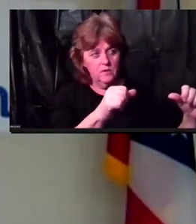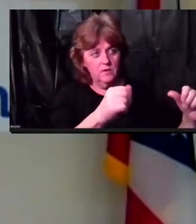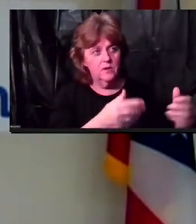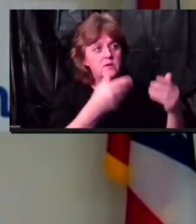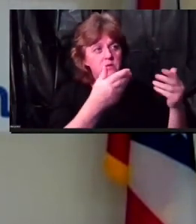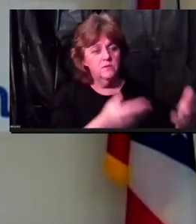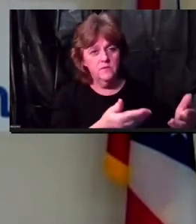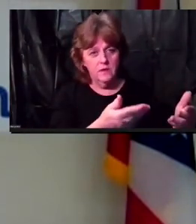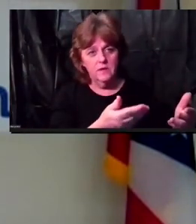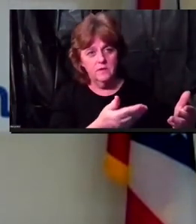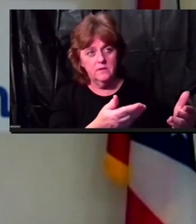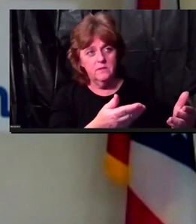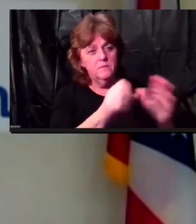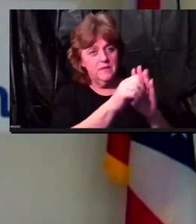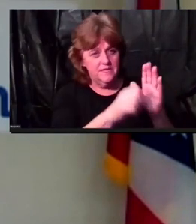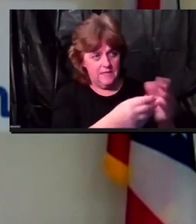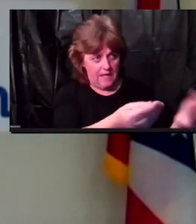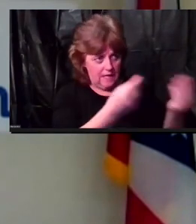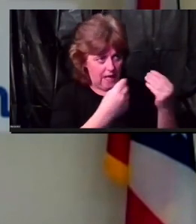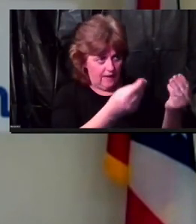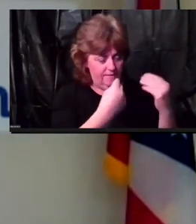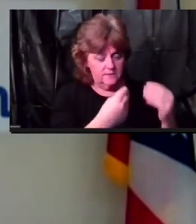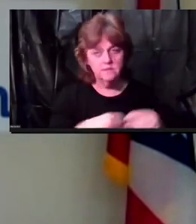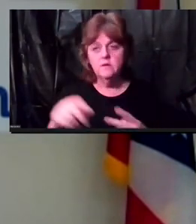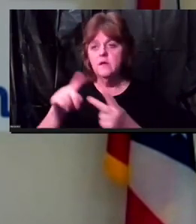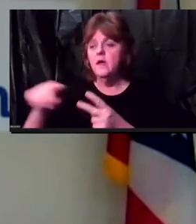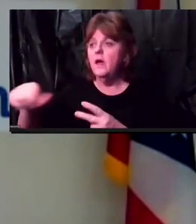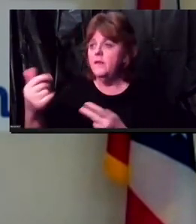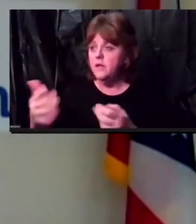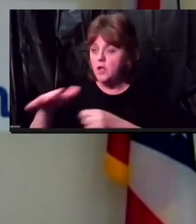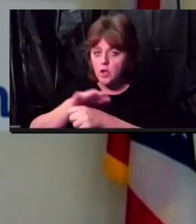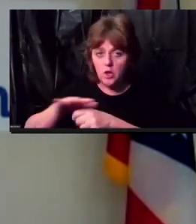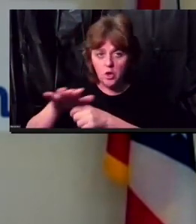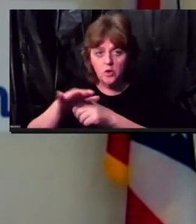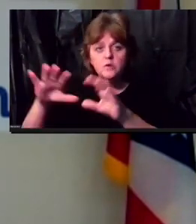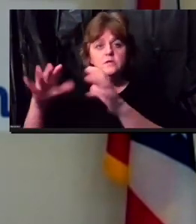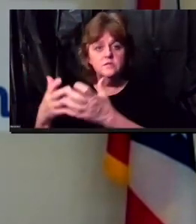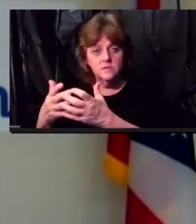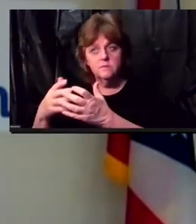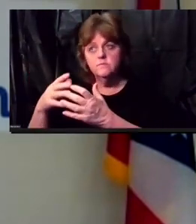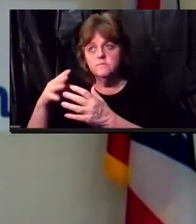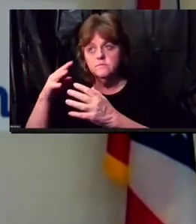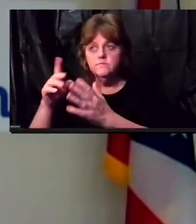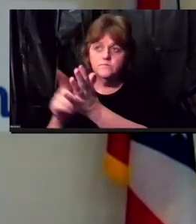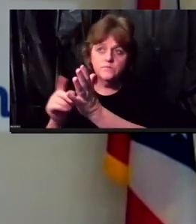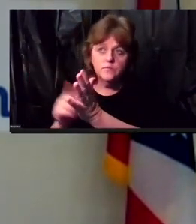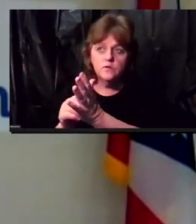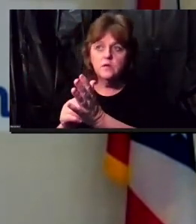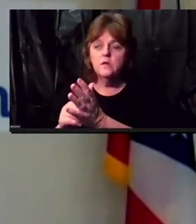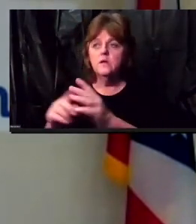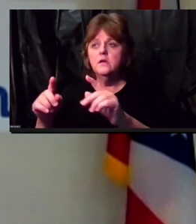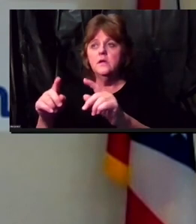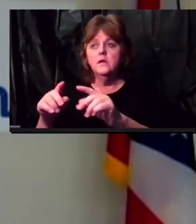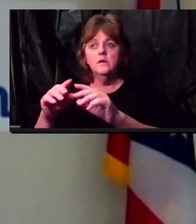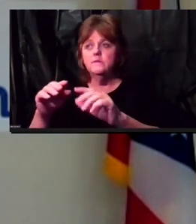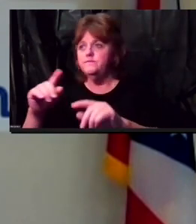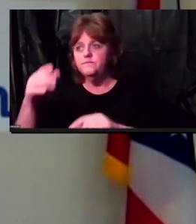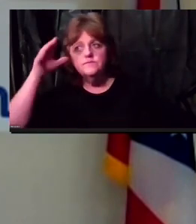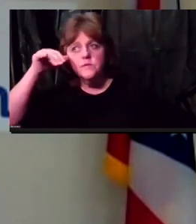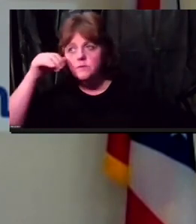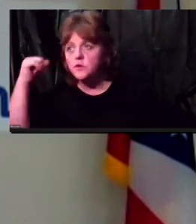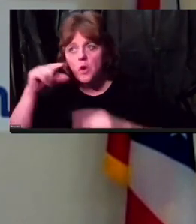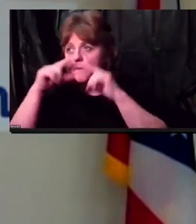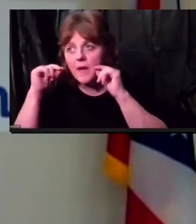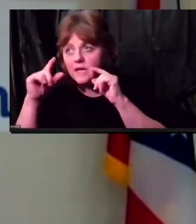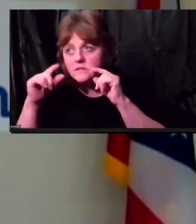provided by the state, and then the one that our local team designed, which is the no mask, no service, and that was